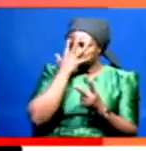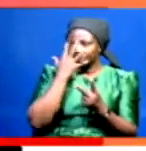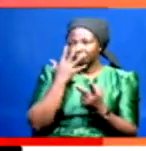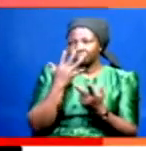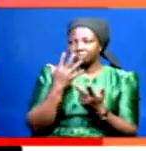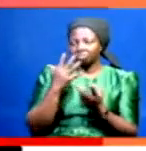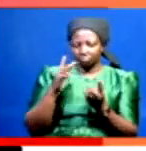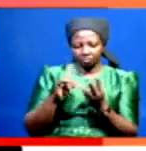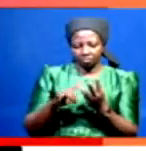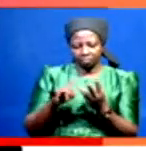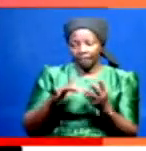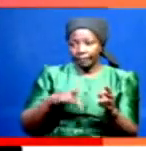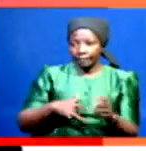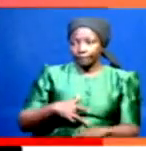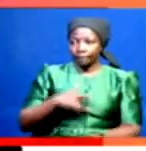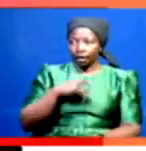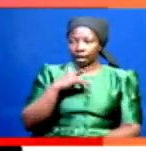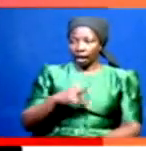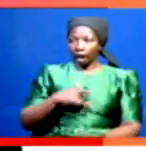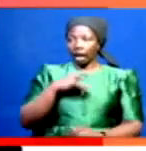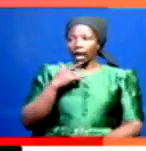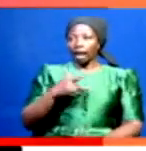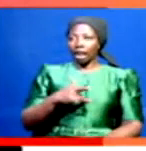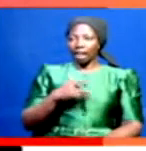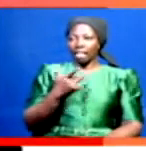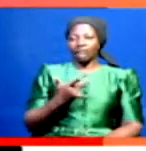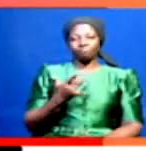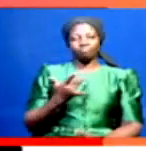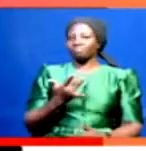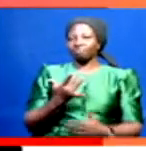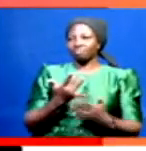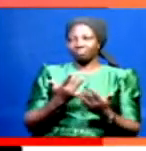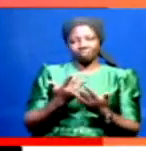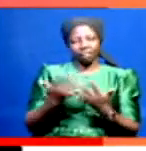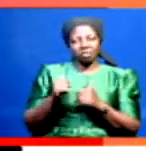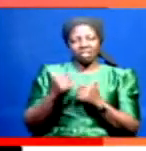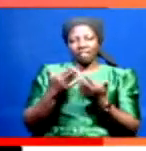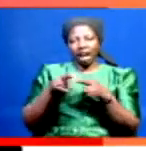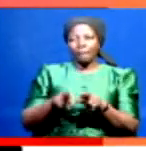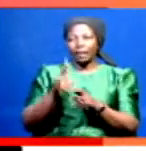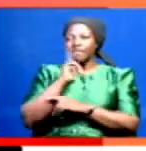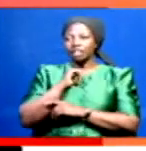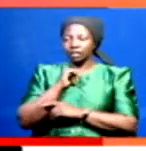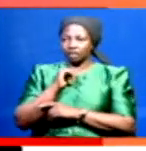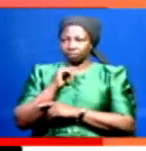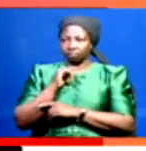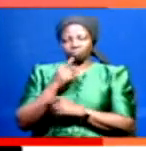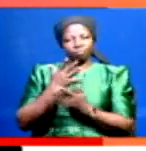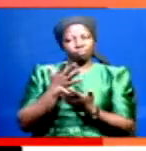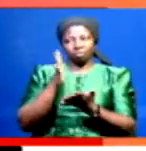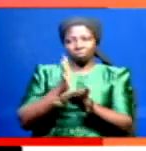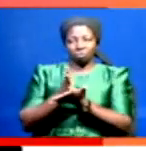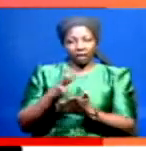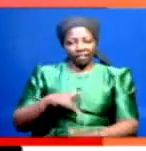a feeling of this should not have happened, and of course, grief for